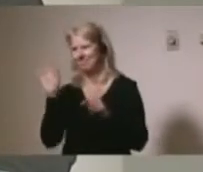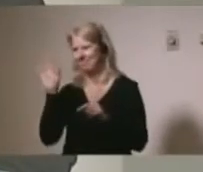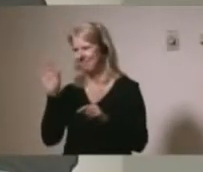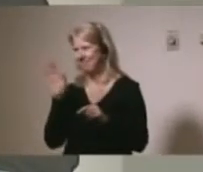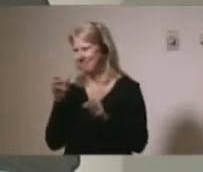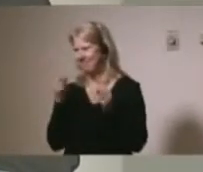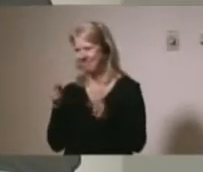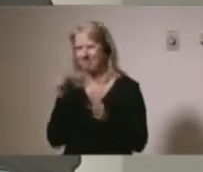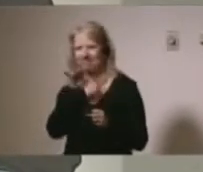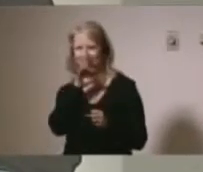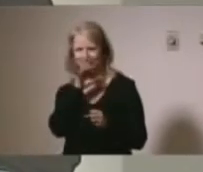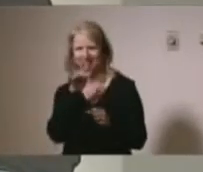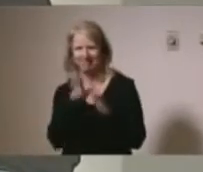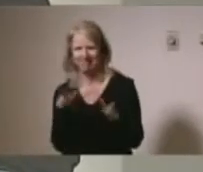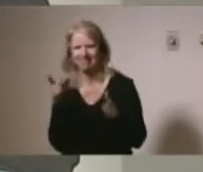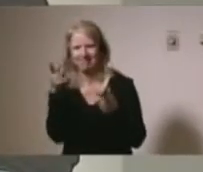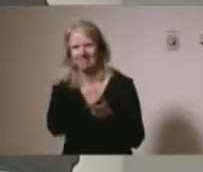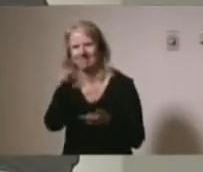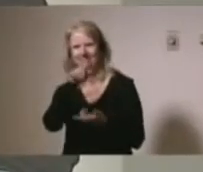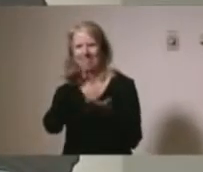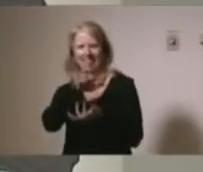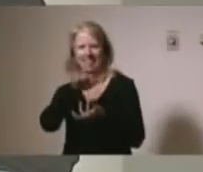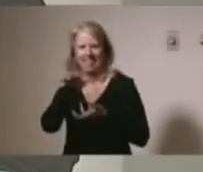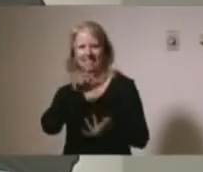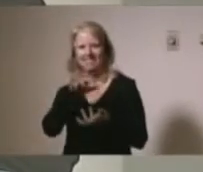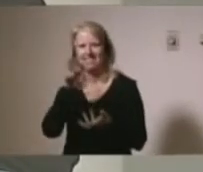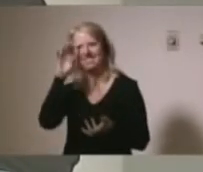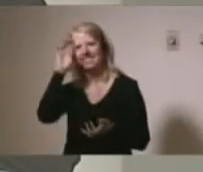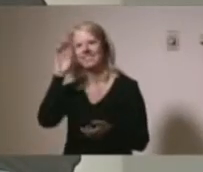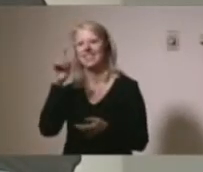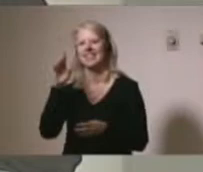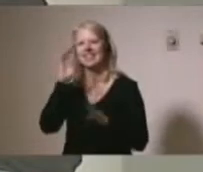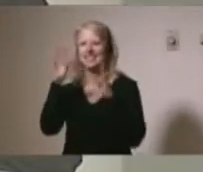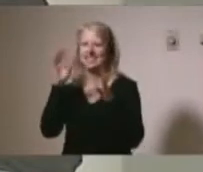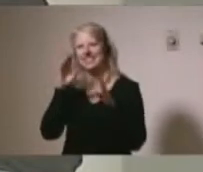Could you repeat after me? Sweet as, bro.